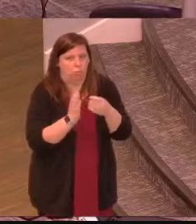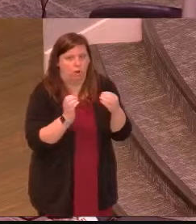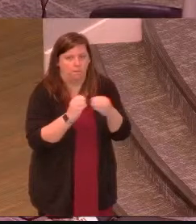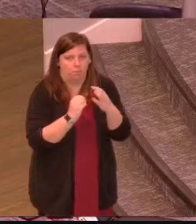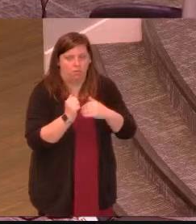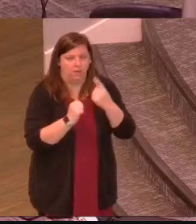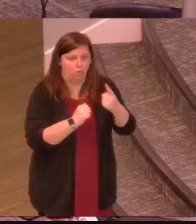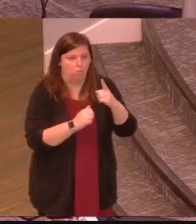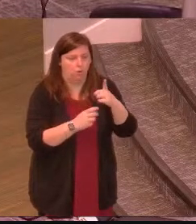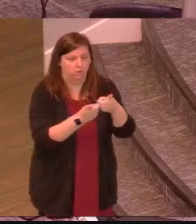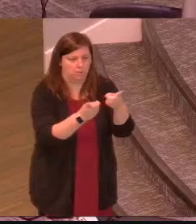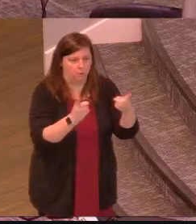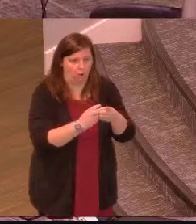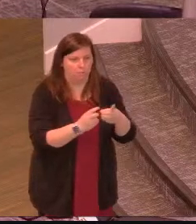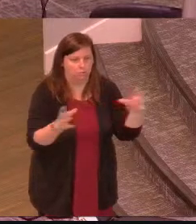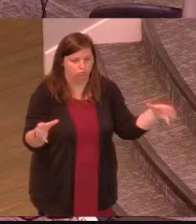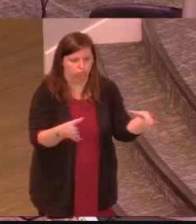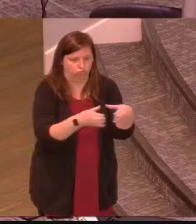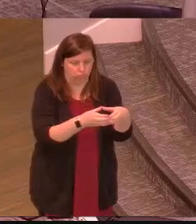And that was